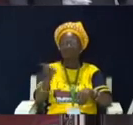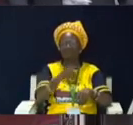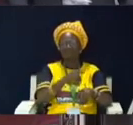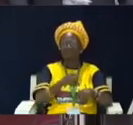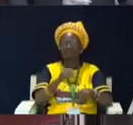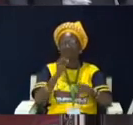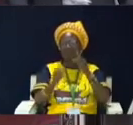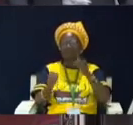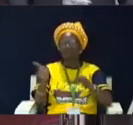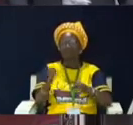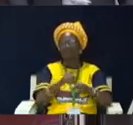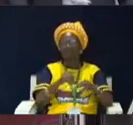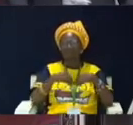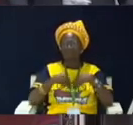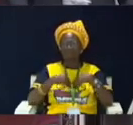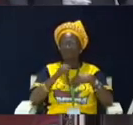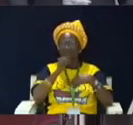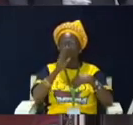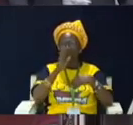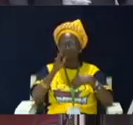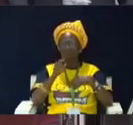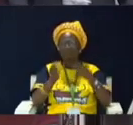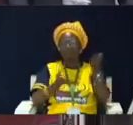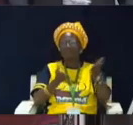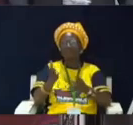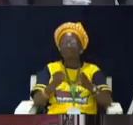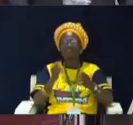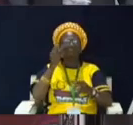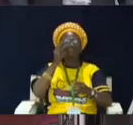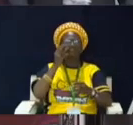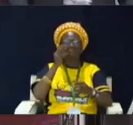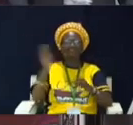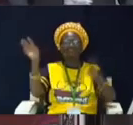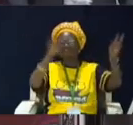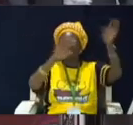wine, then wave your hand and shout hallelujah.